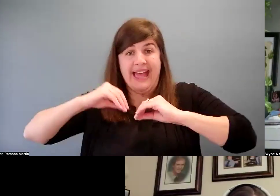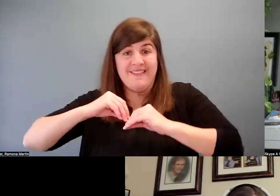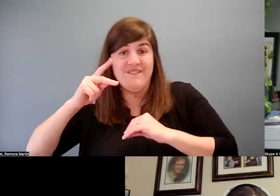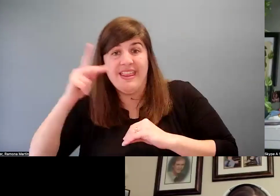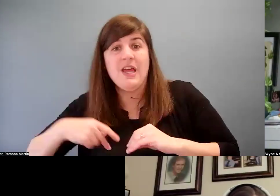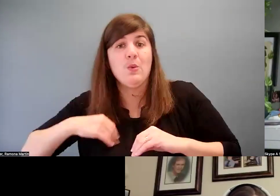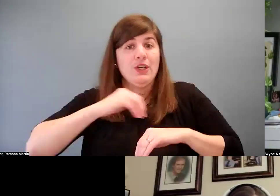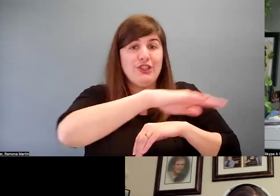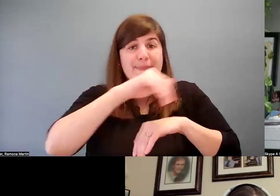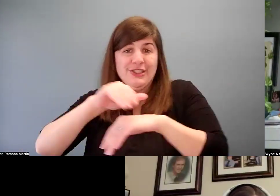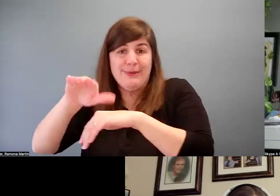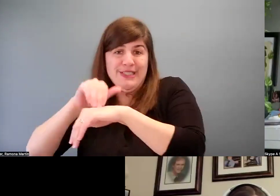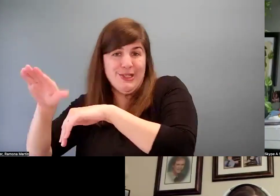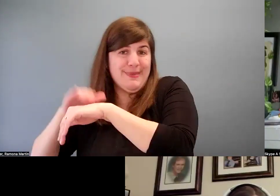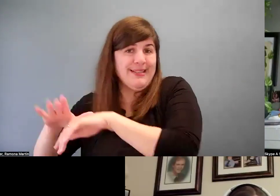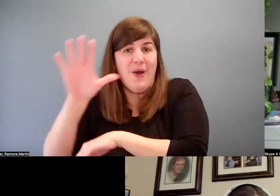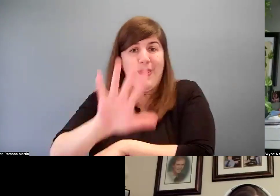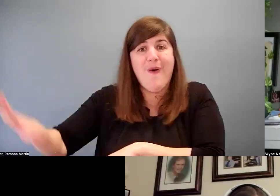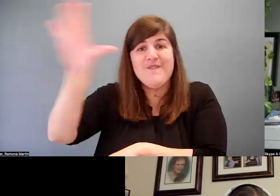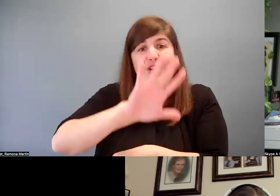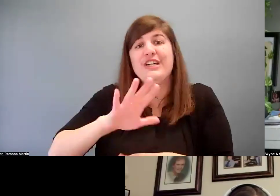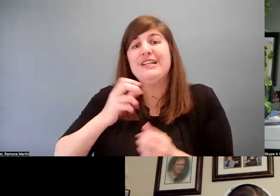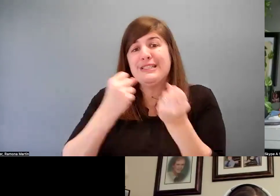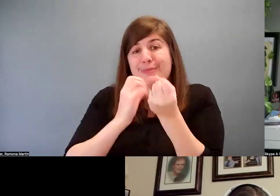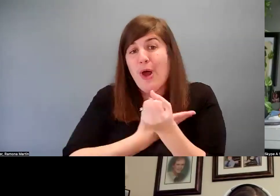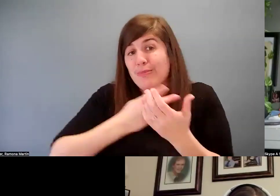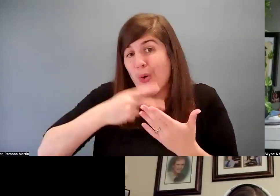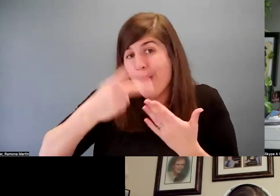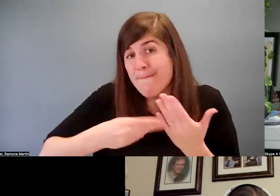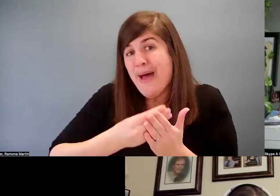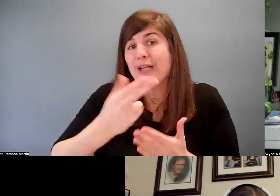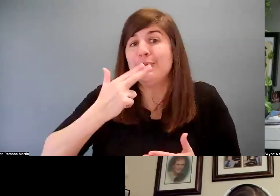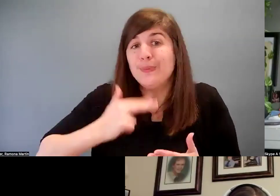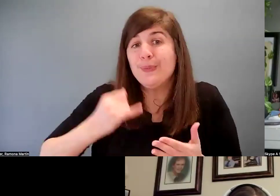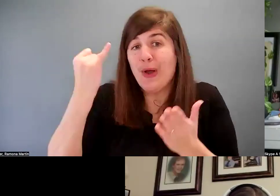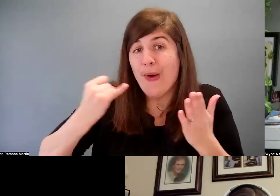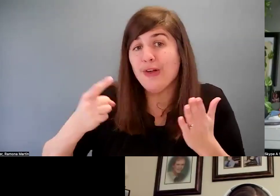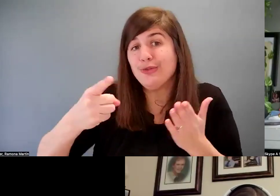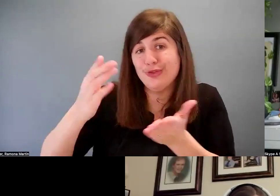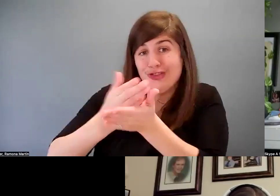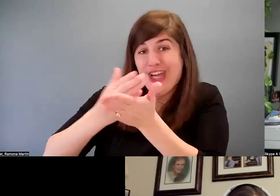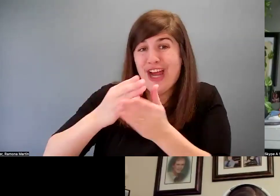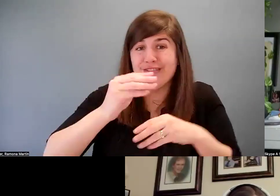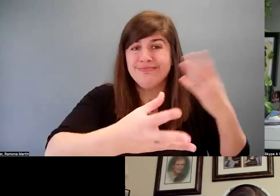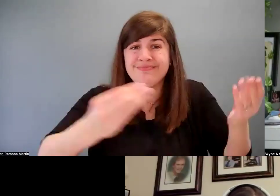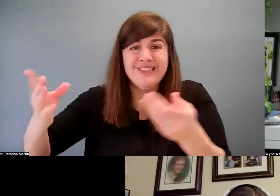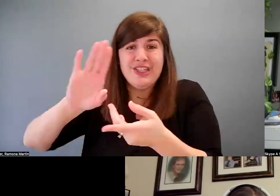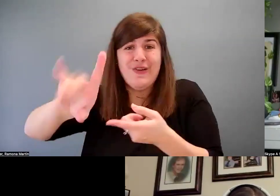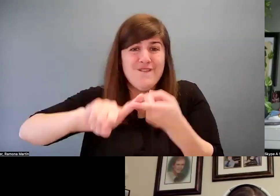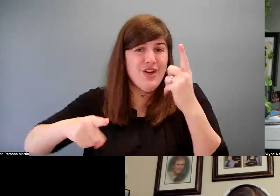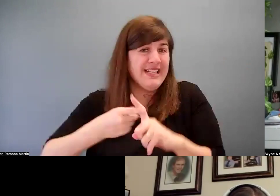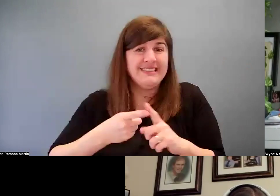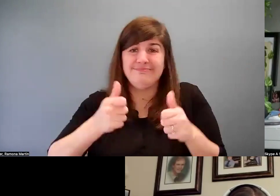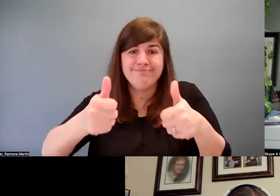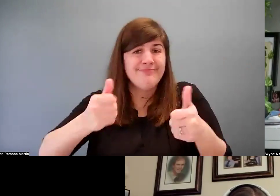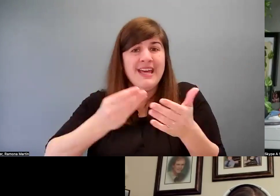all over the place. So if you can help support our program by buying cute art. That you share with your friends. Hey, that's pretty good. You can